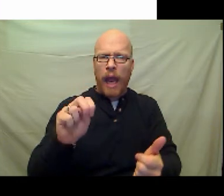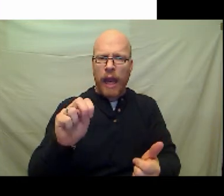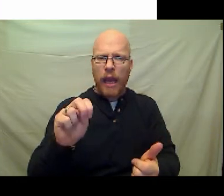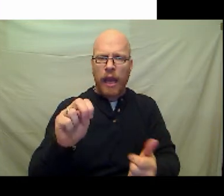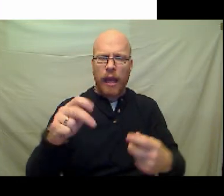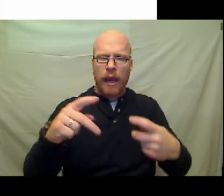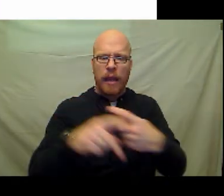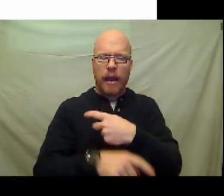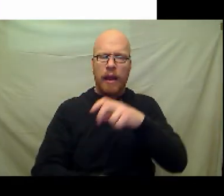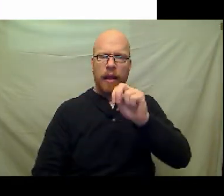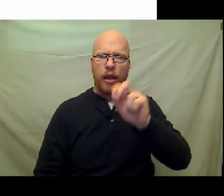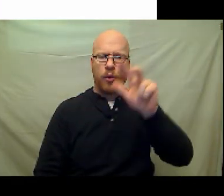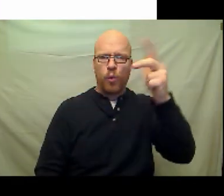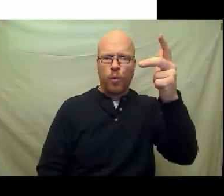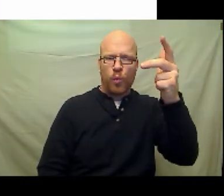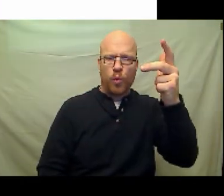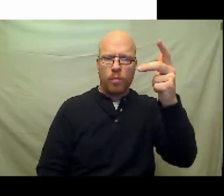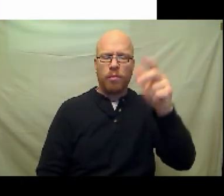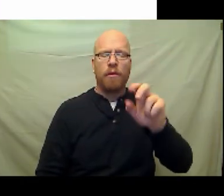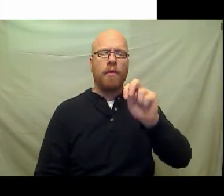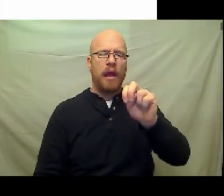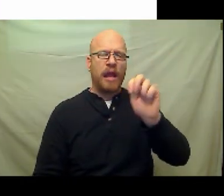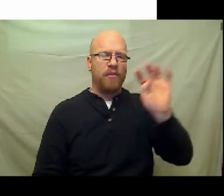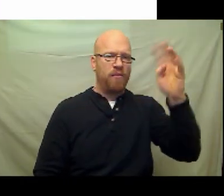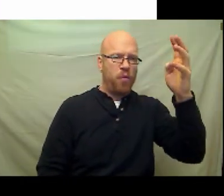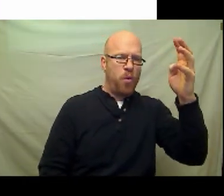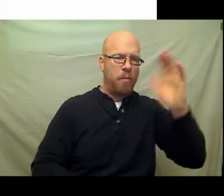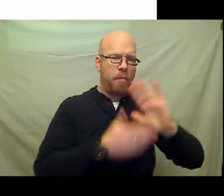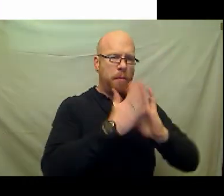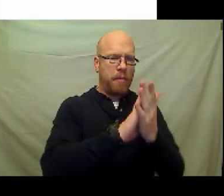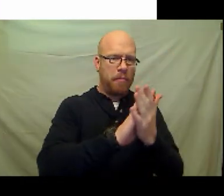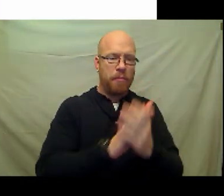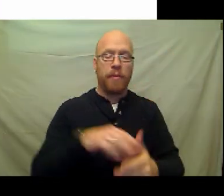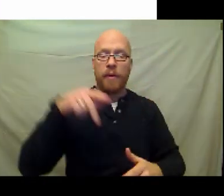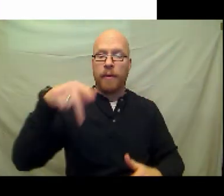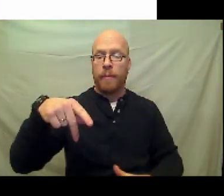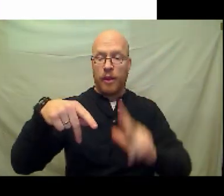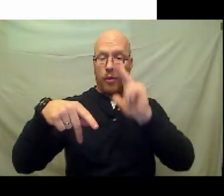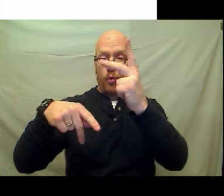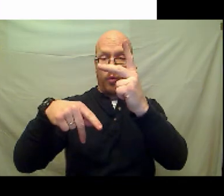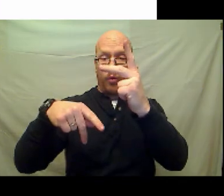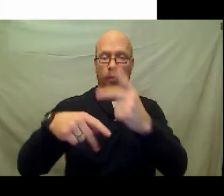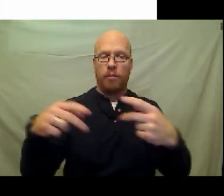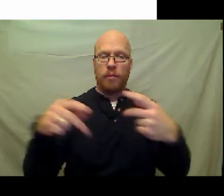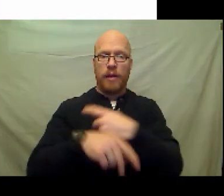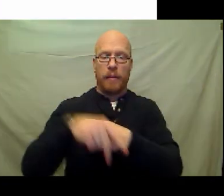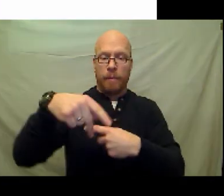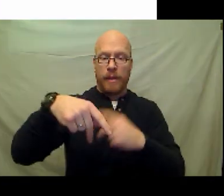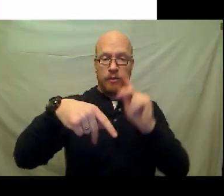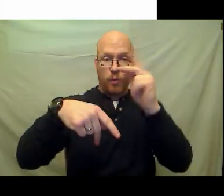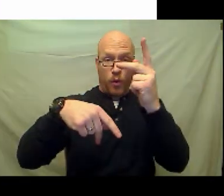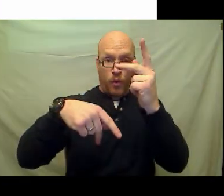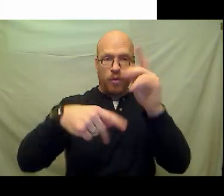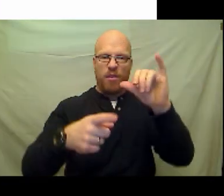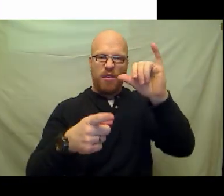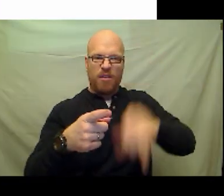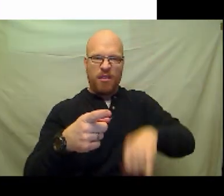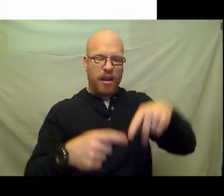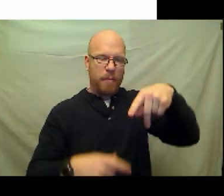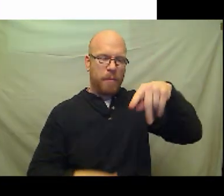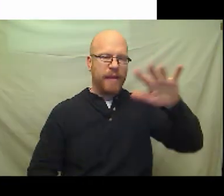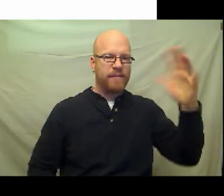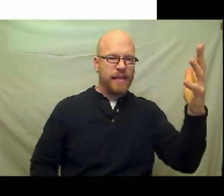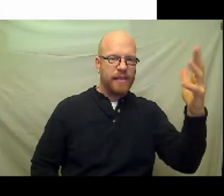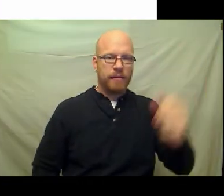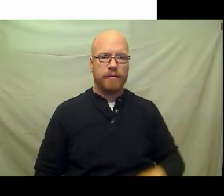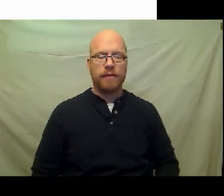fifth. Now let's look for our n variables. We have n times n cubed becomes n